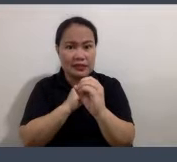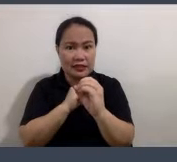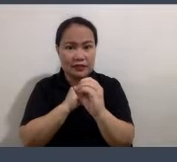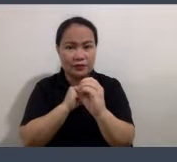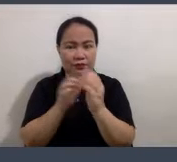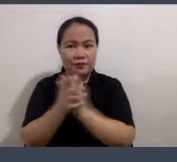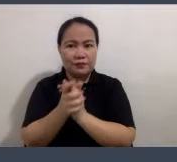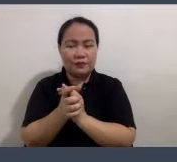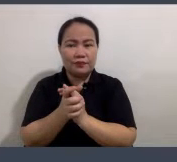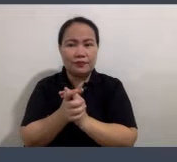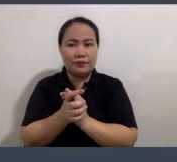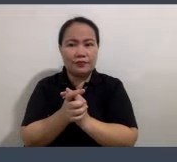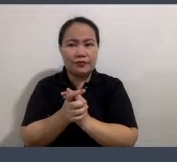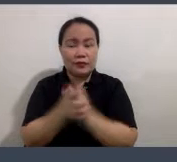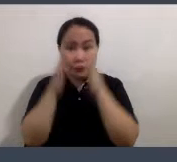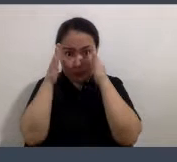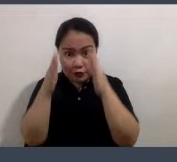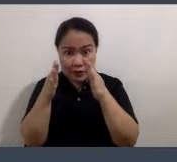video.